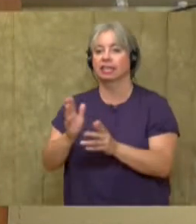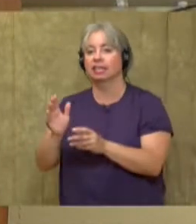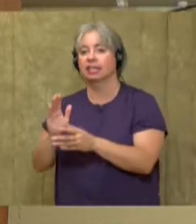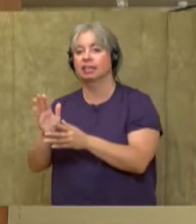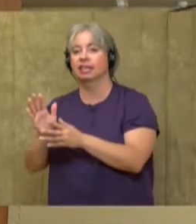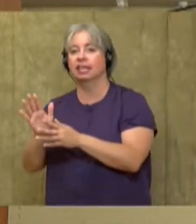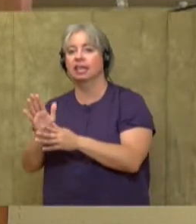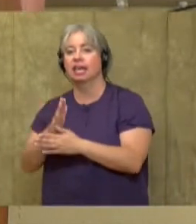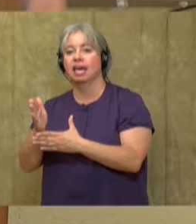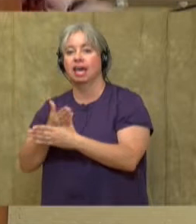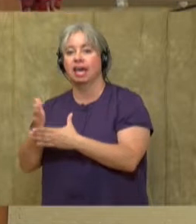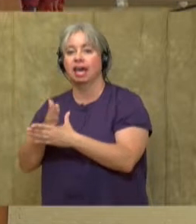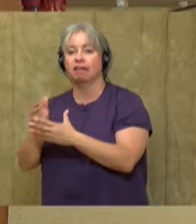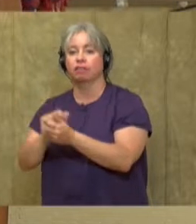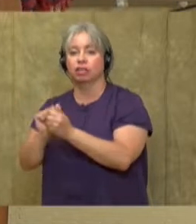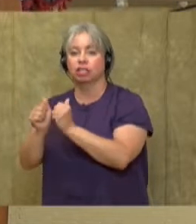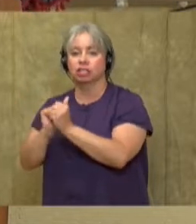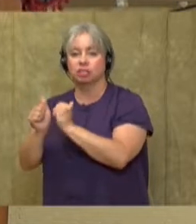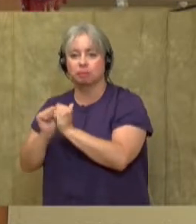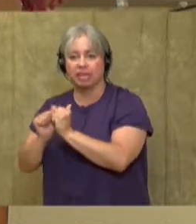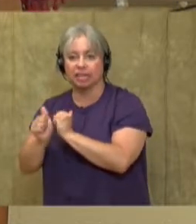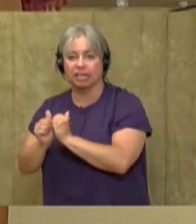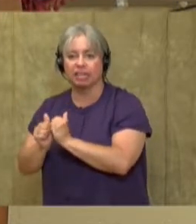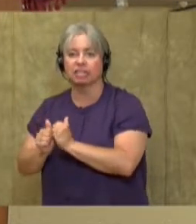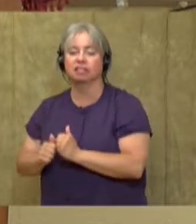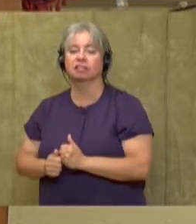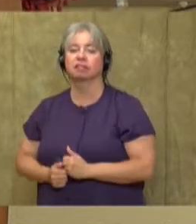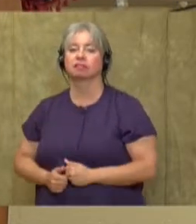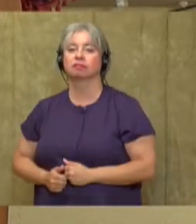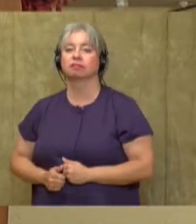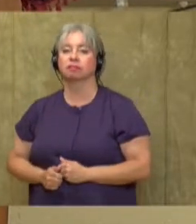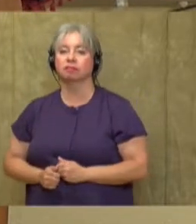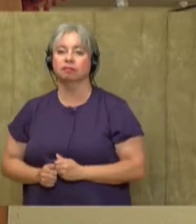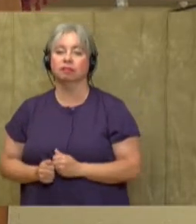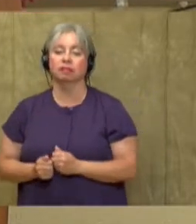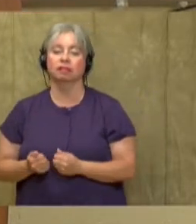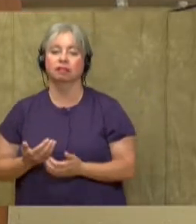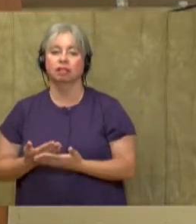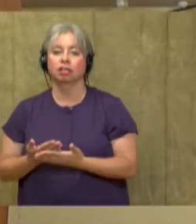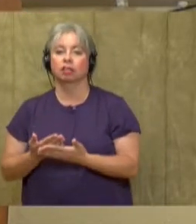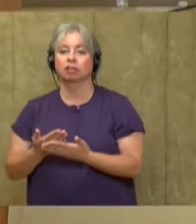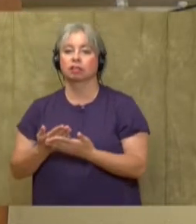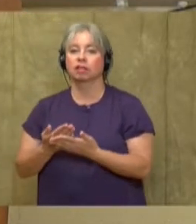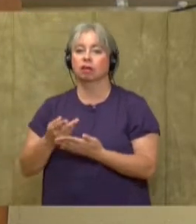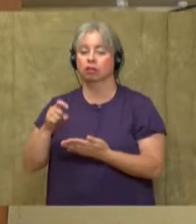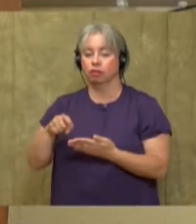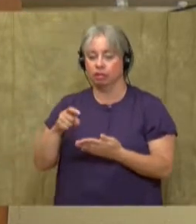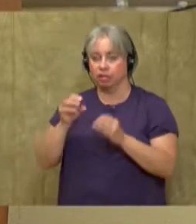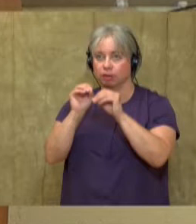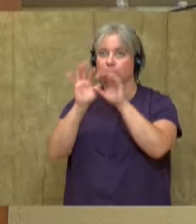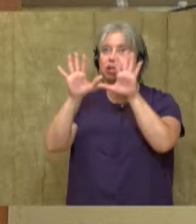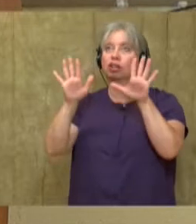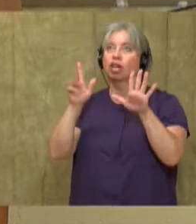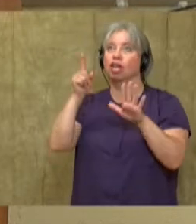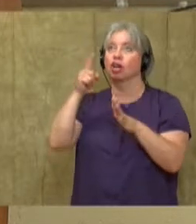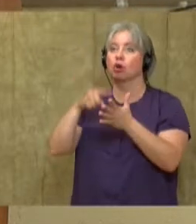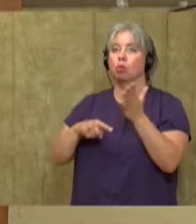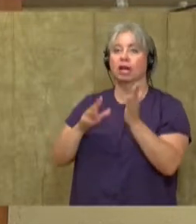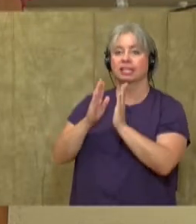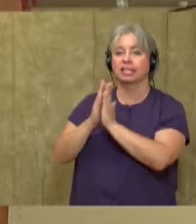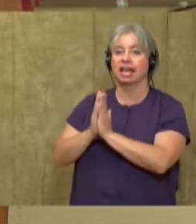scatter plot. So before we go, we need to kind of make sense of what it's asking. We can kind of think